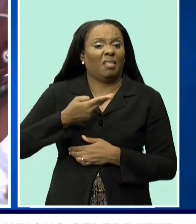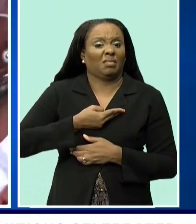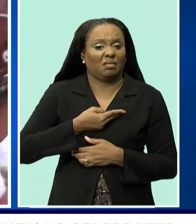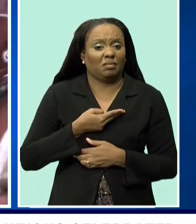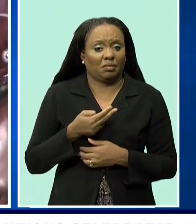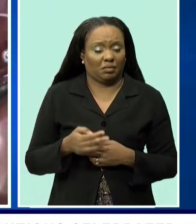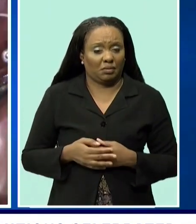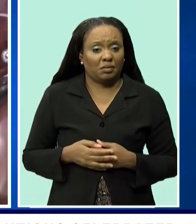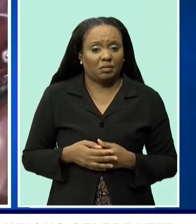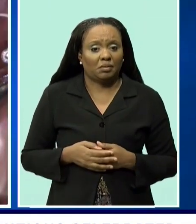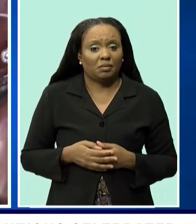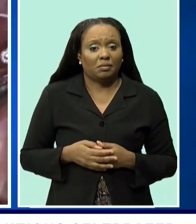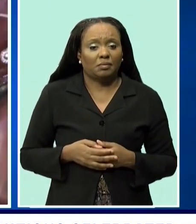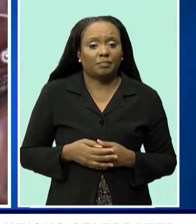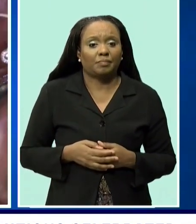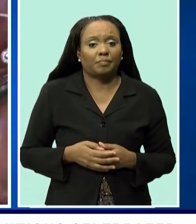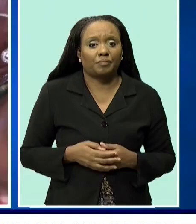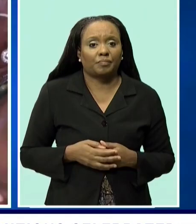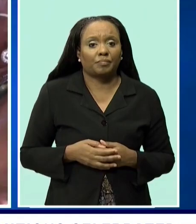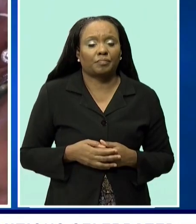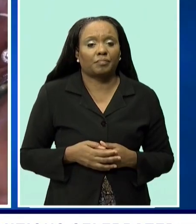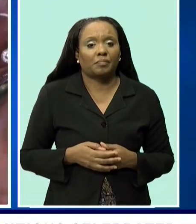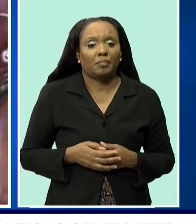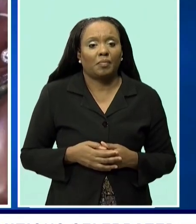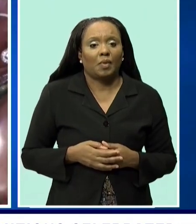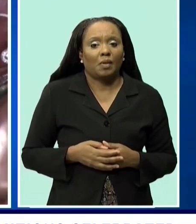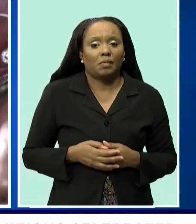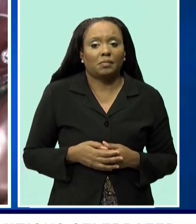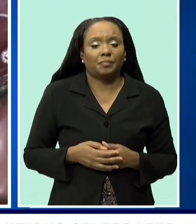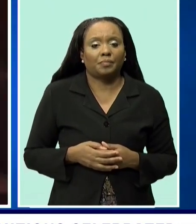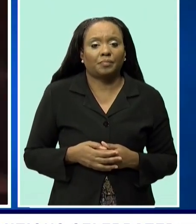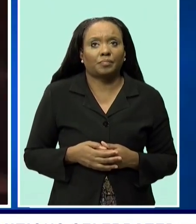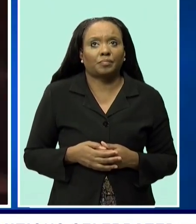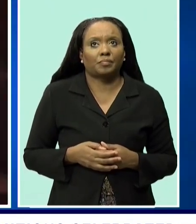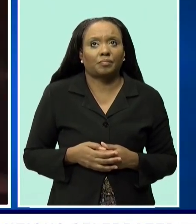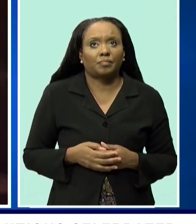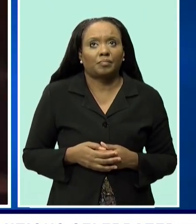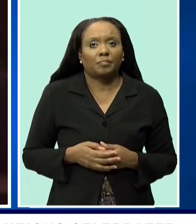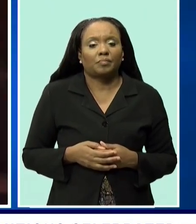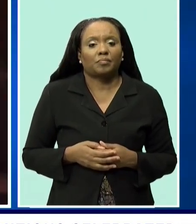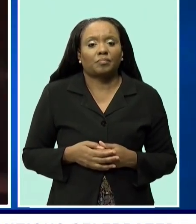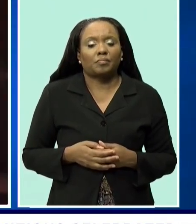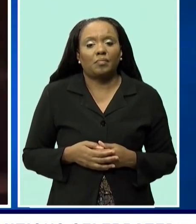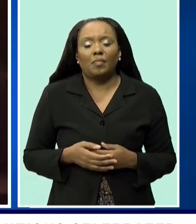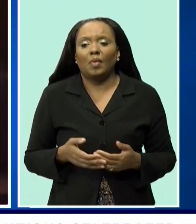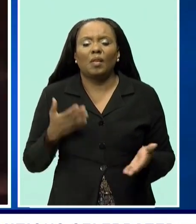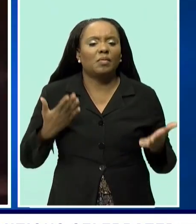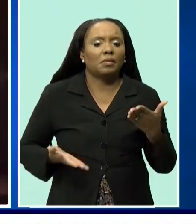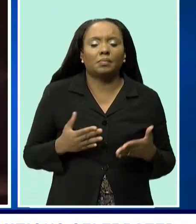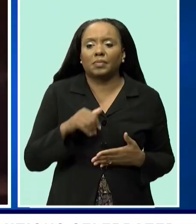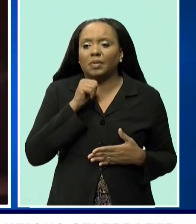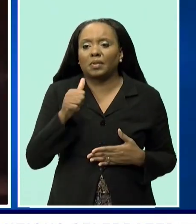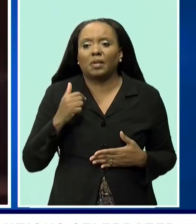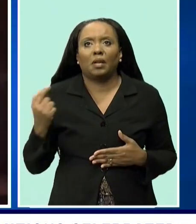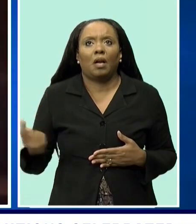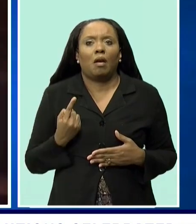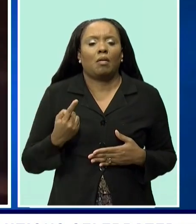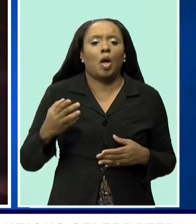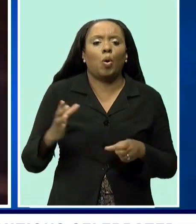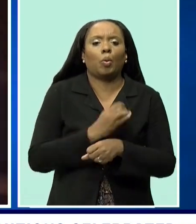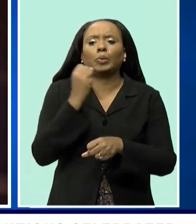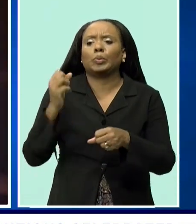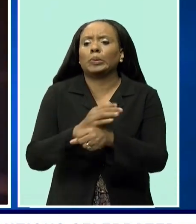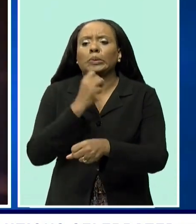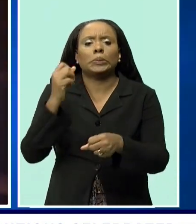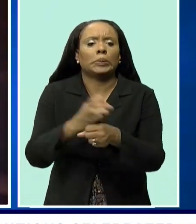recognizing that they may not necessarily have won the battles of politics in a mass-based